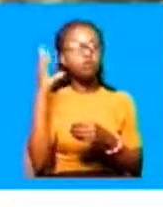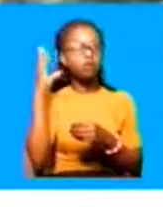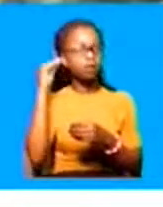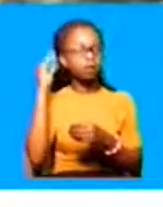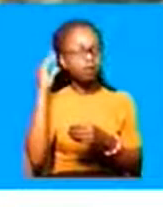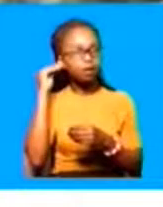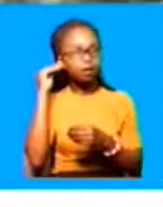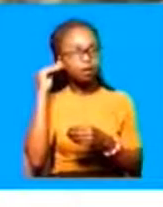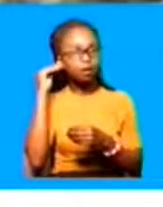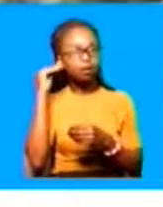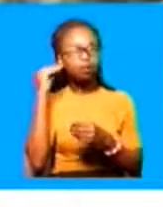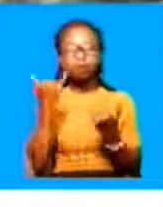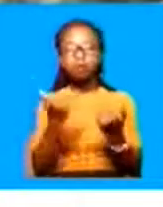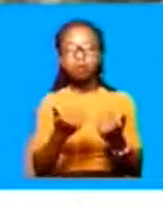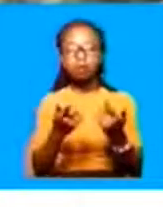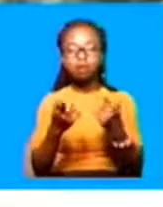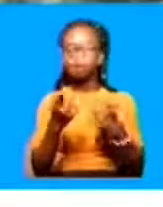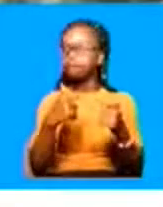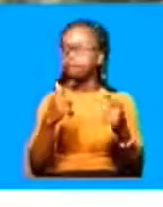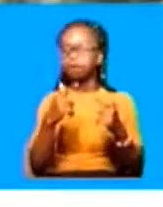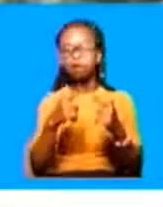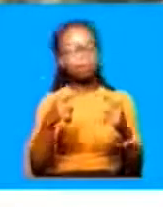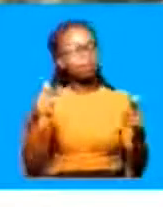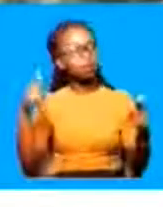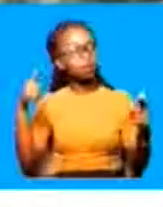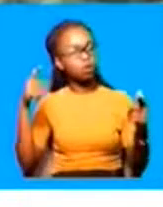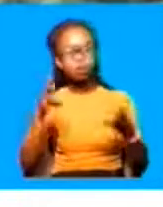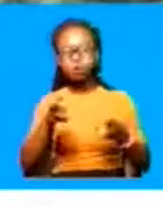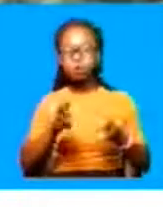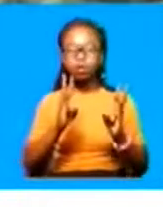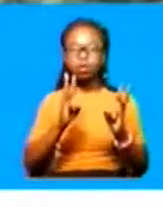have come a long way with those